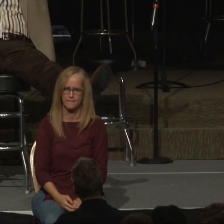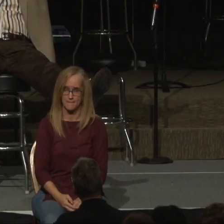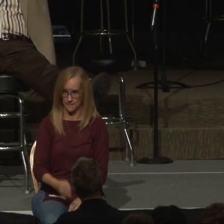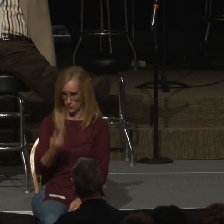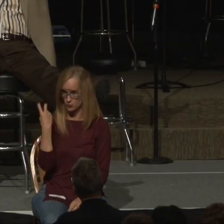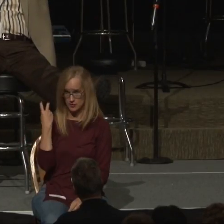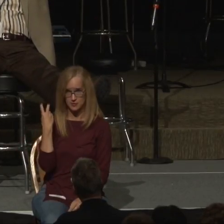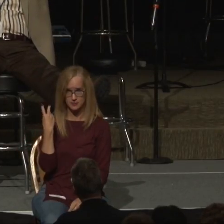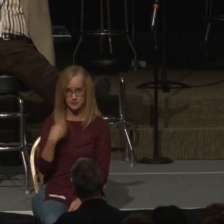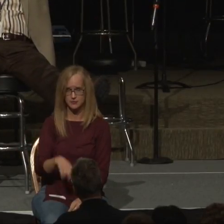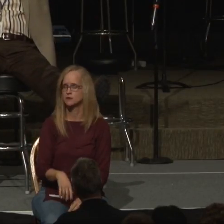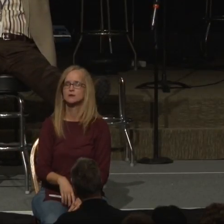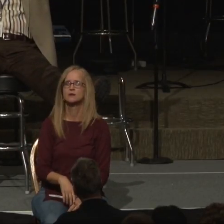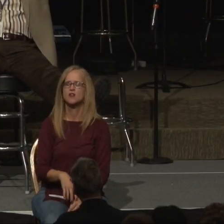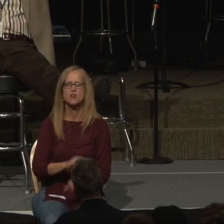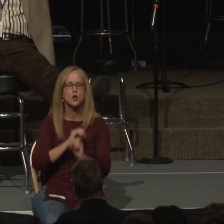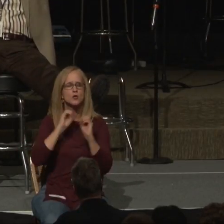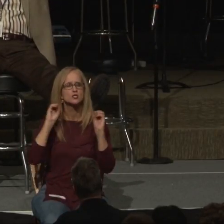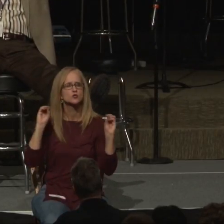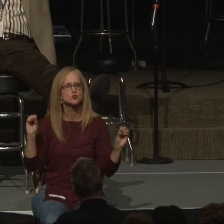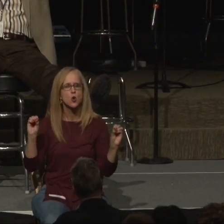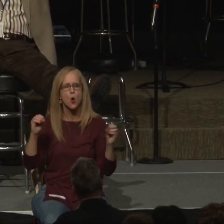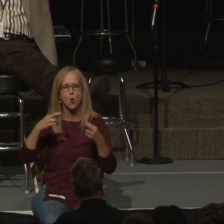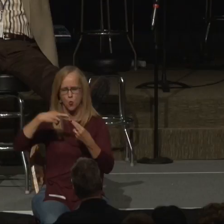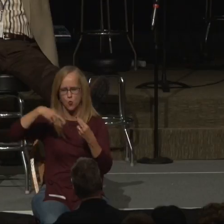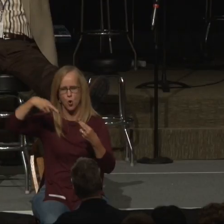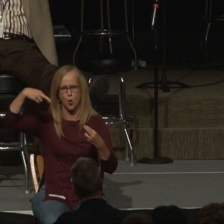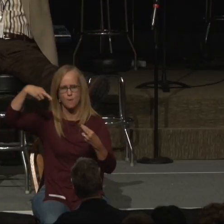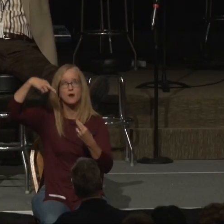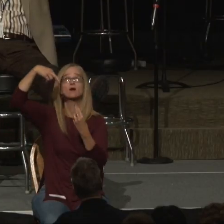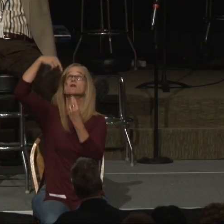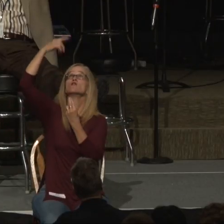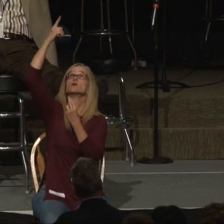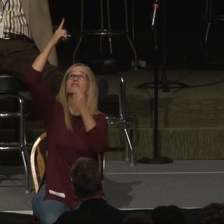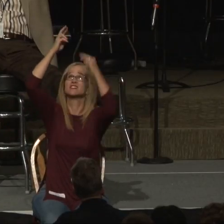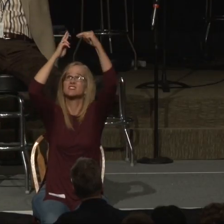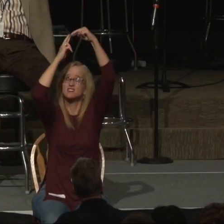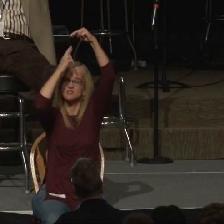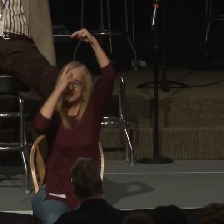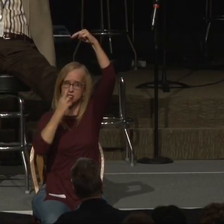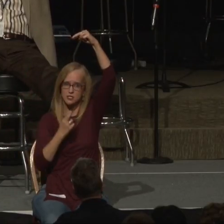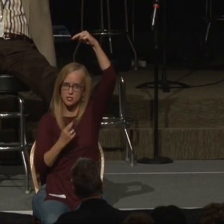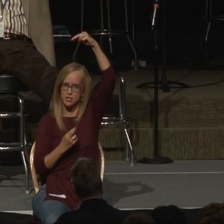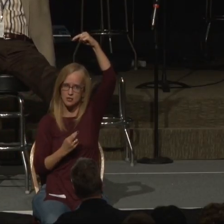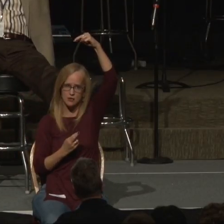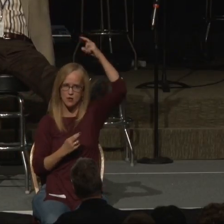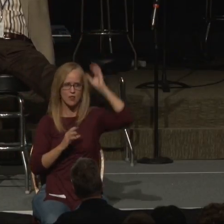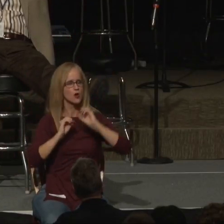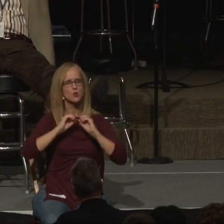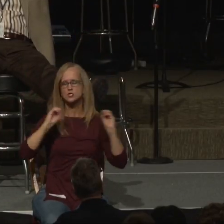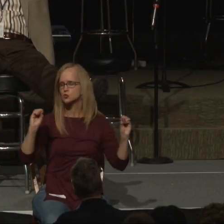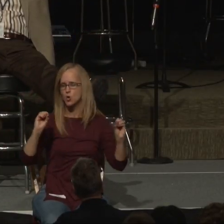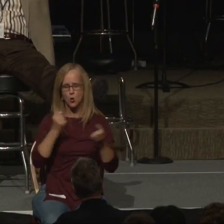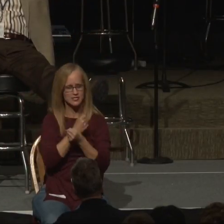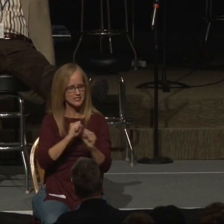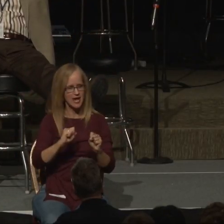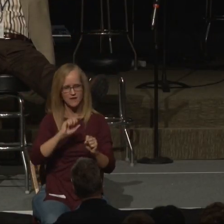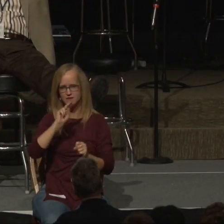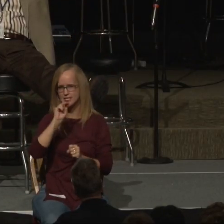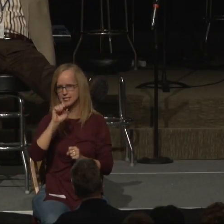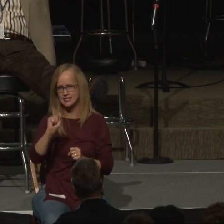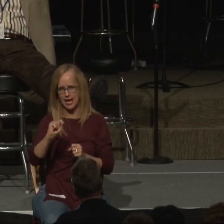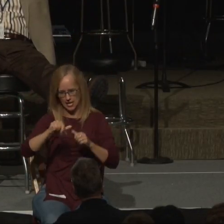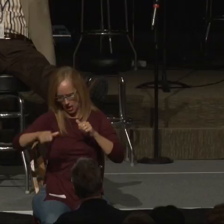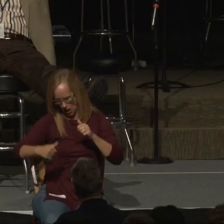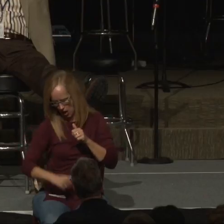You see this? There is no rope from the ceiling holding me. There is no safety net under this